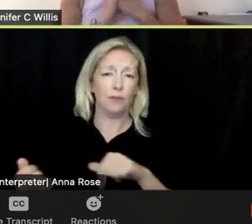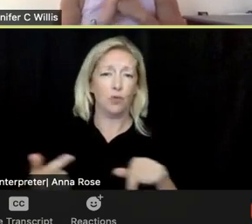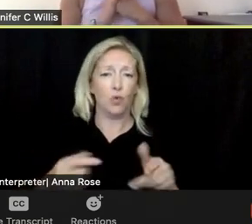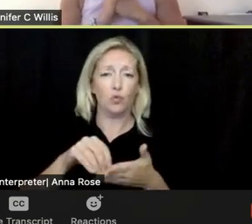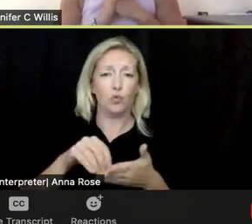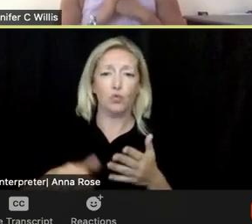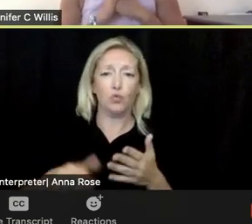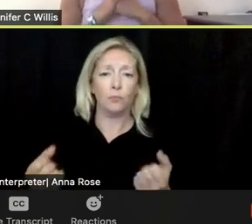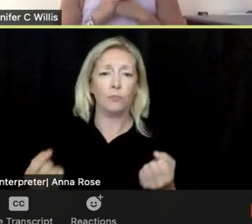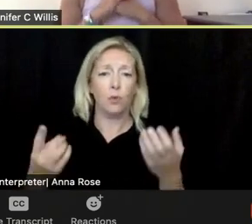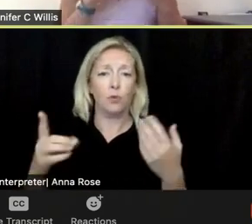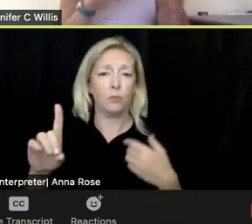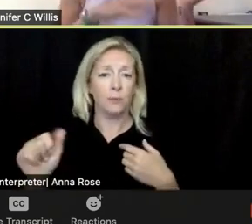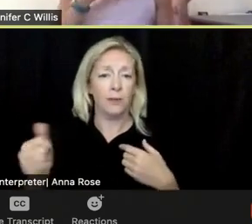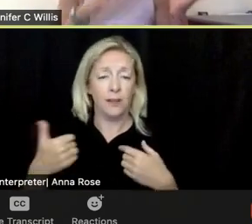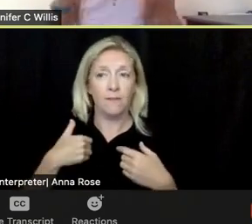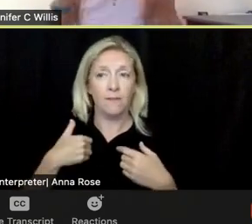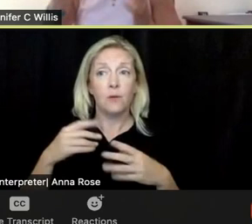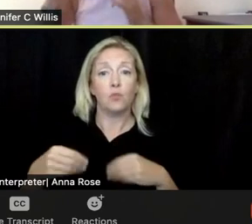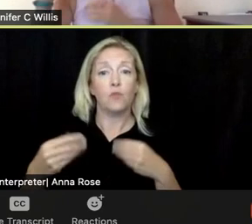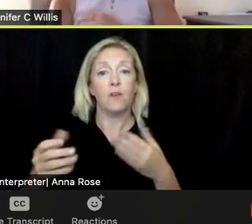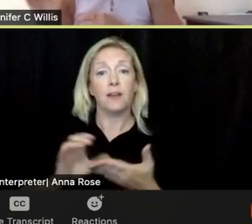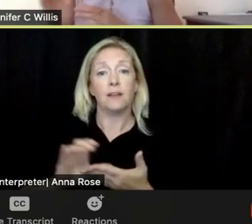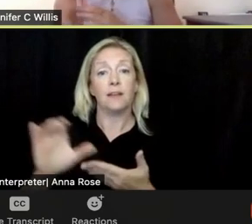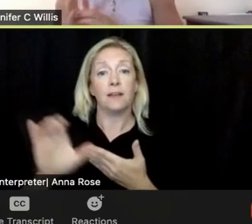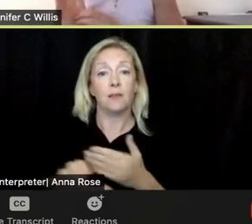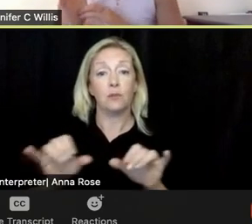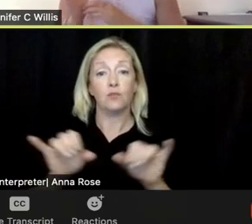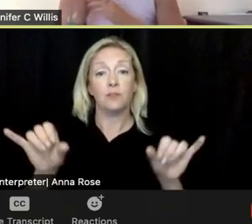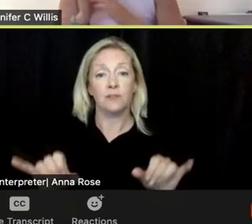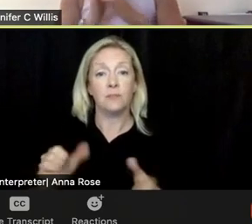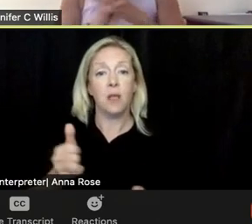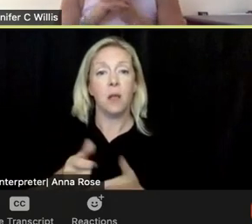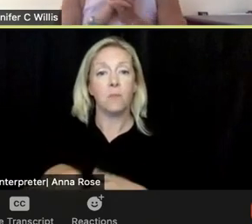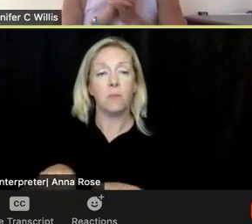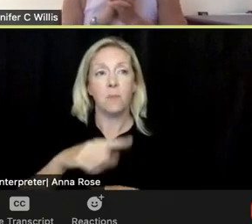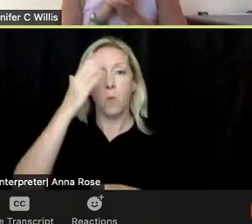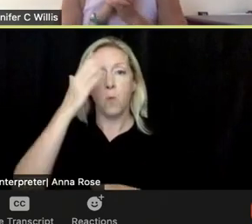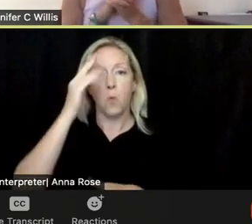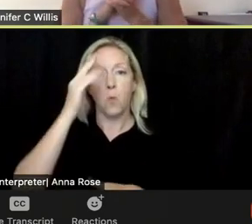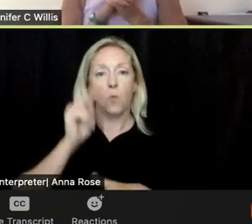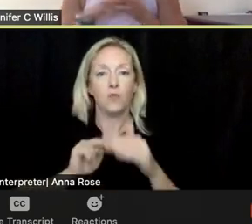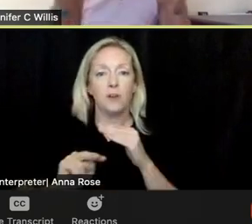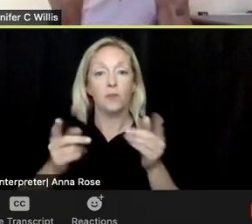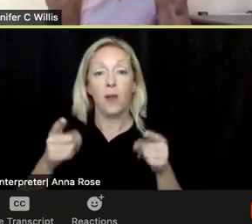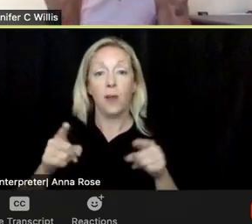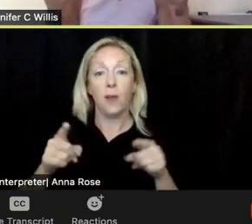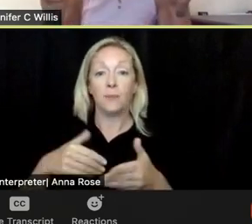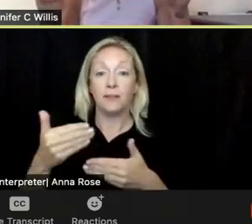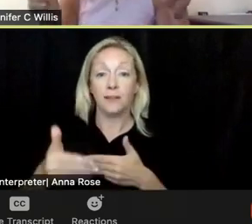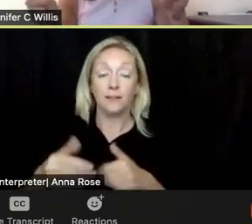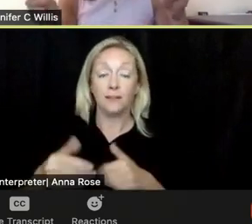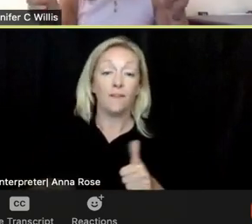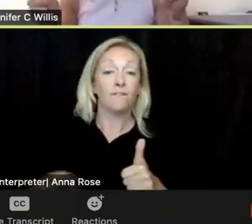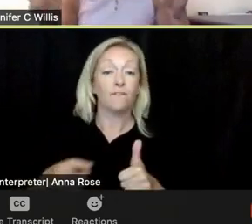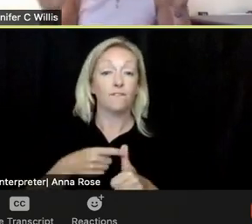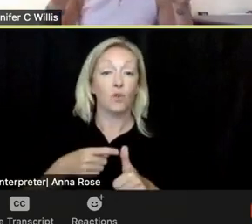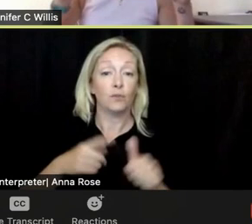sort of calendar system that helps alert them to the activities of their day. And we start with what we call an